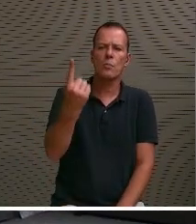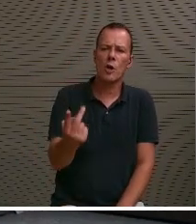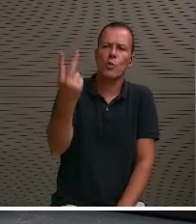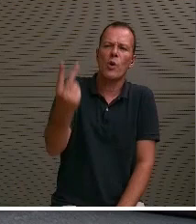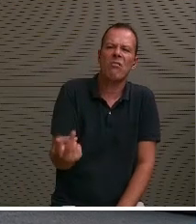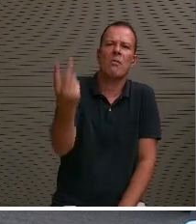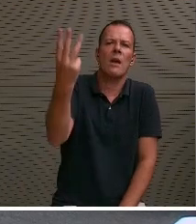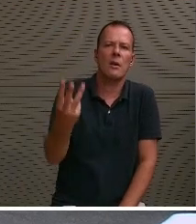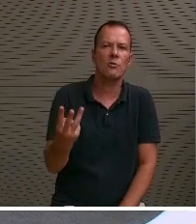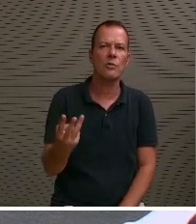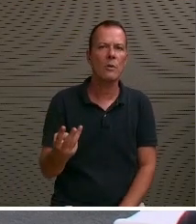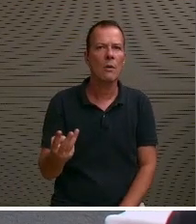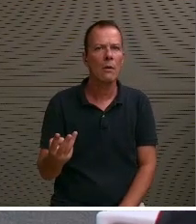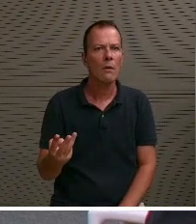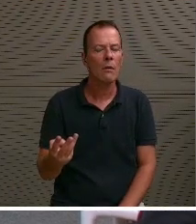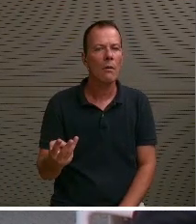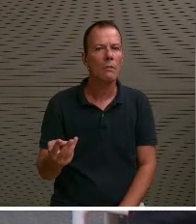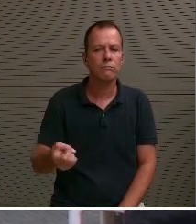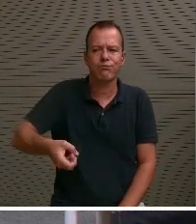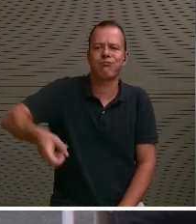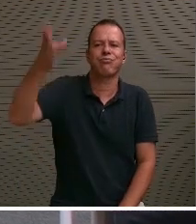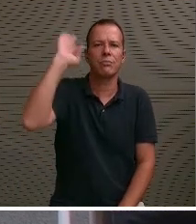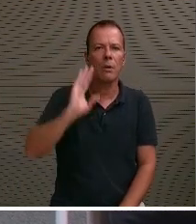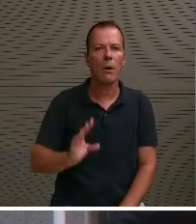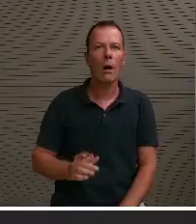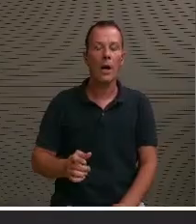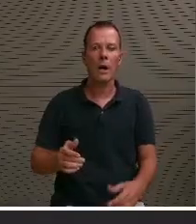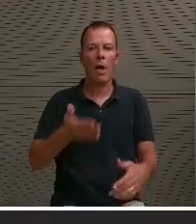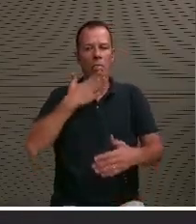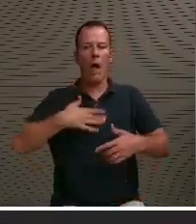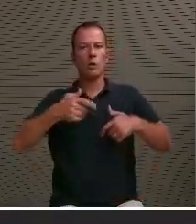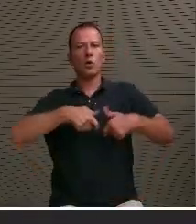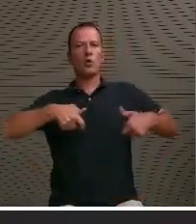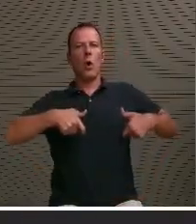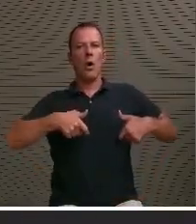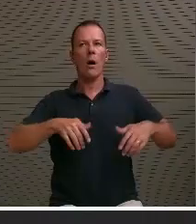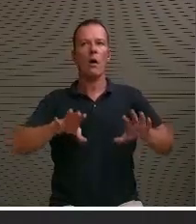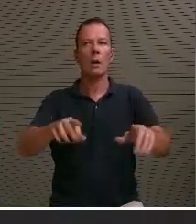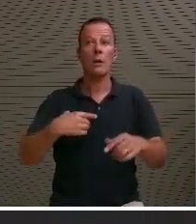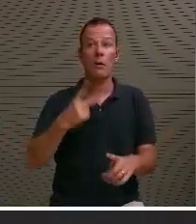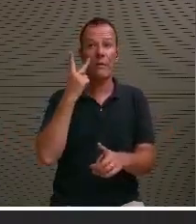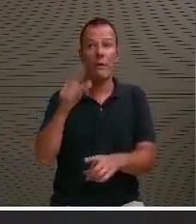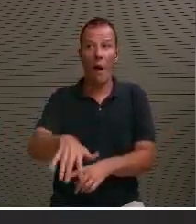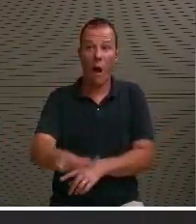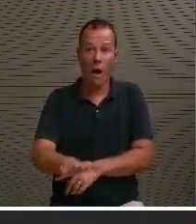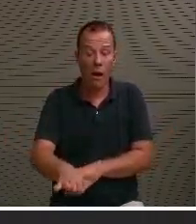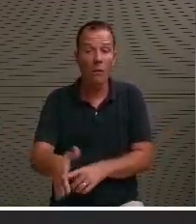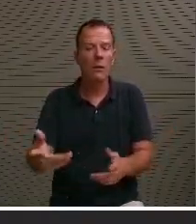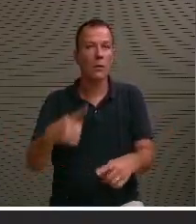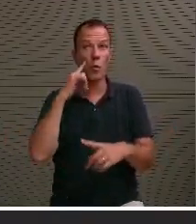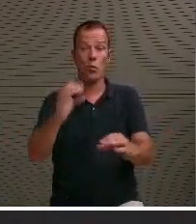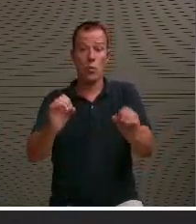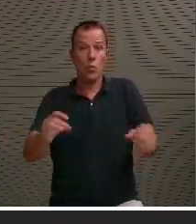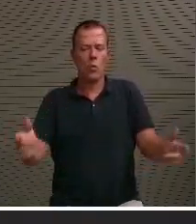it was a huge shock. We live here, I've always lived here, I've never seen something like this. So I had to